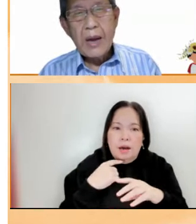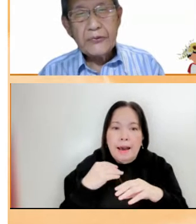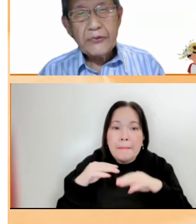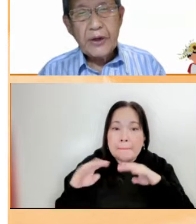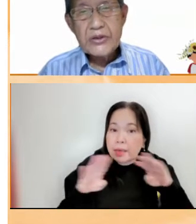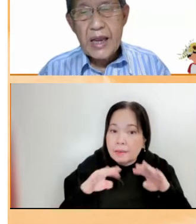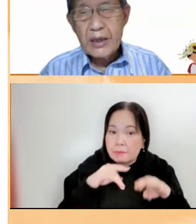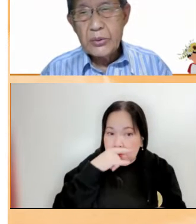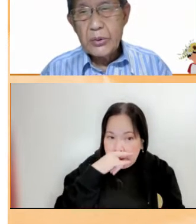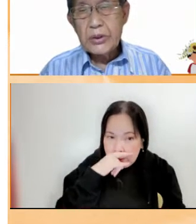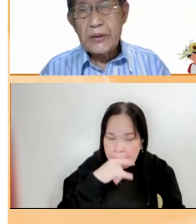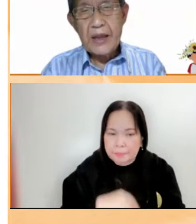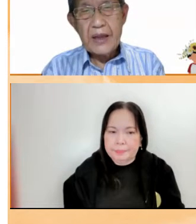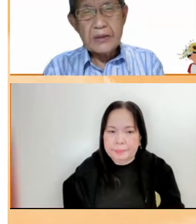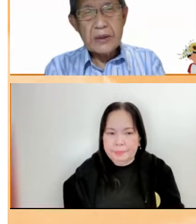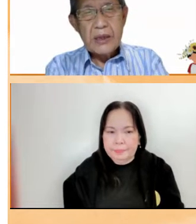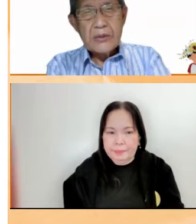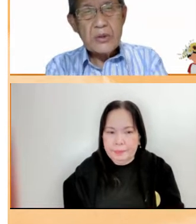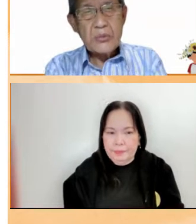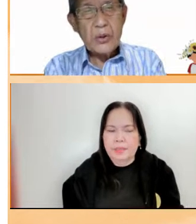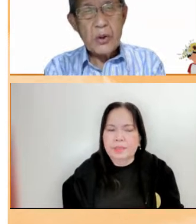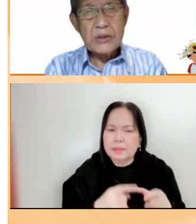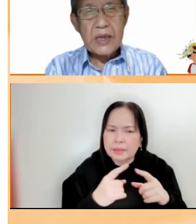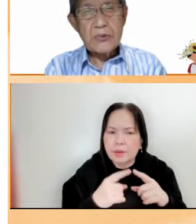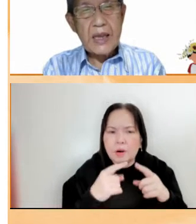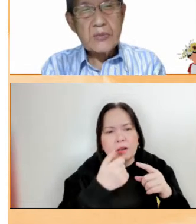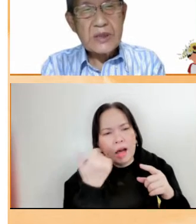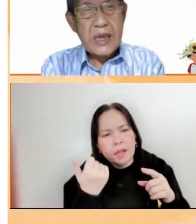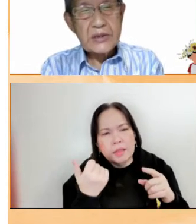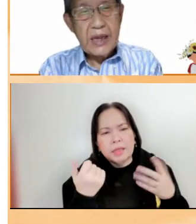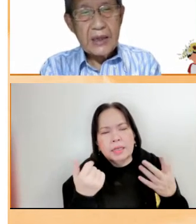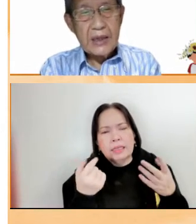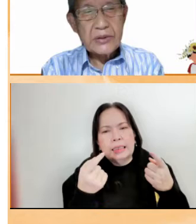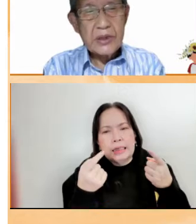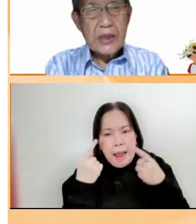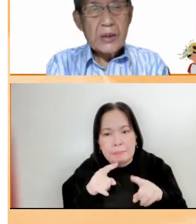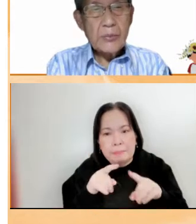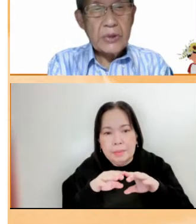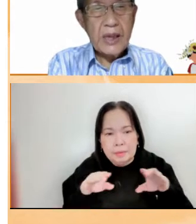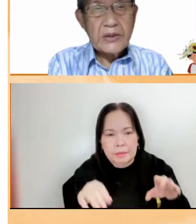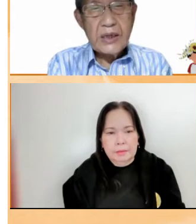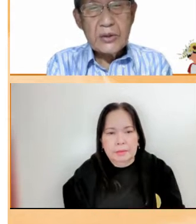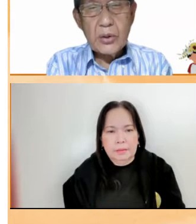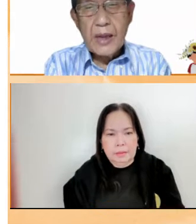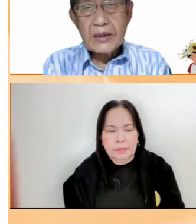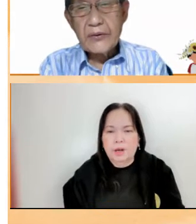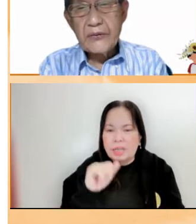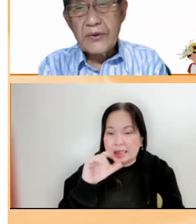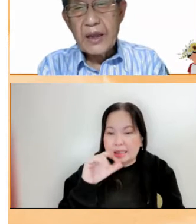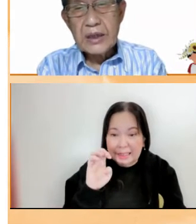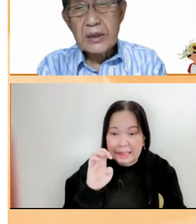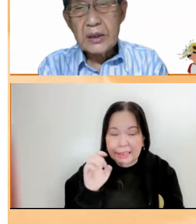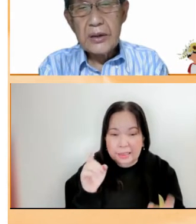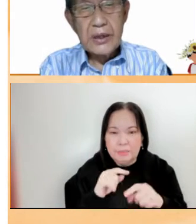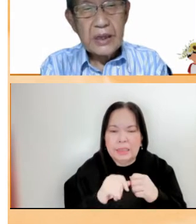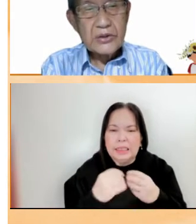Now, adverse childhood events, what we call sometimes as ACE, potentially traumatic